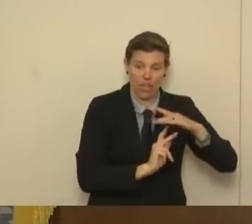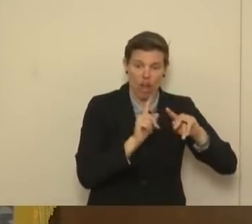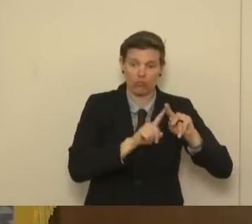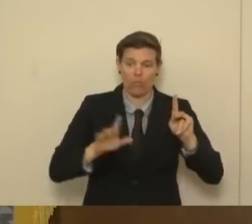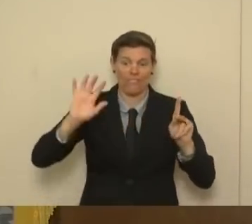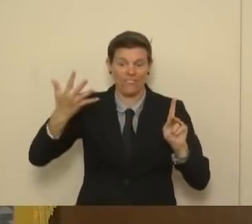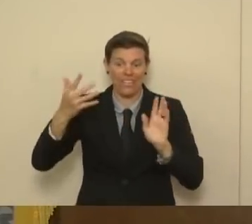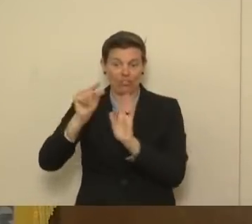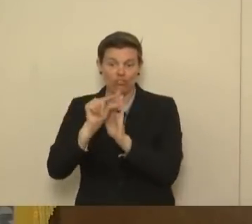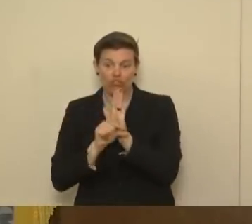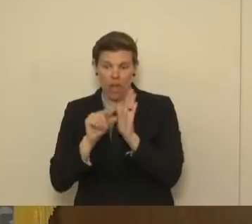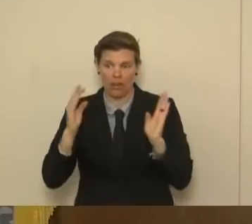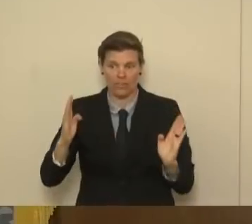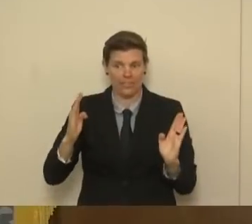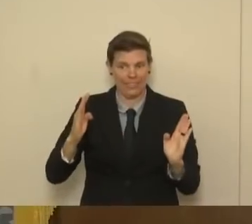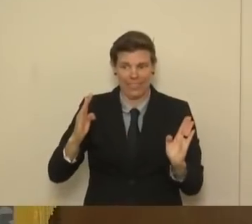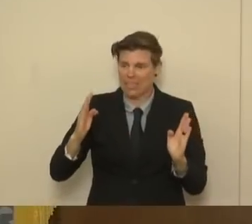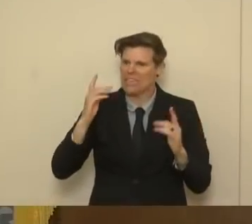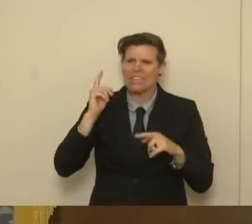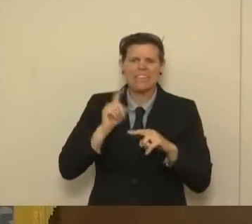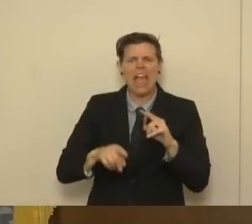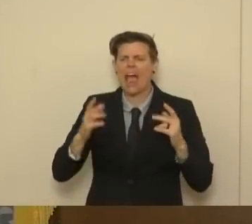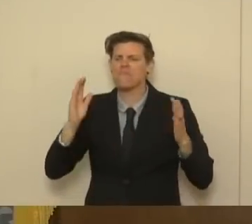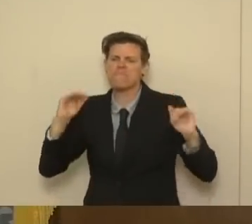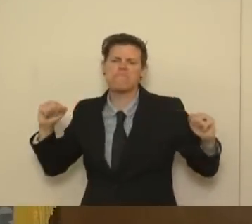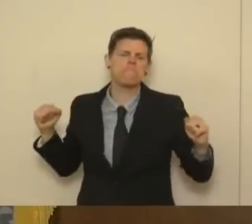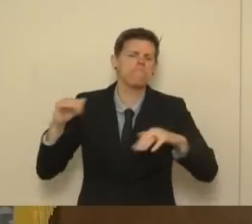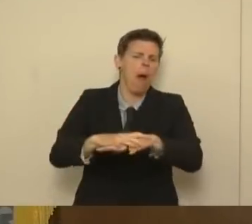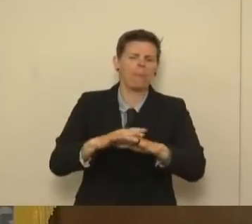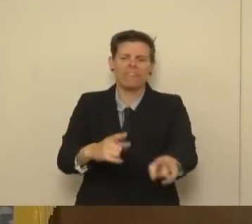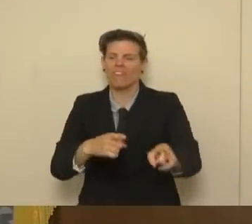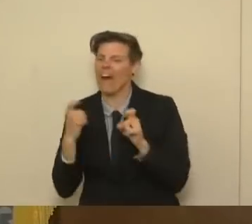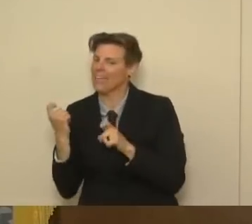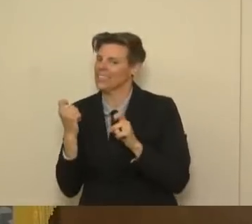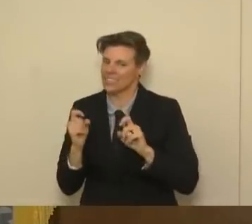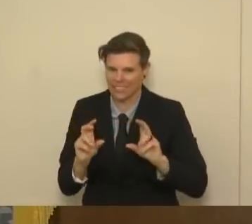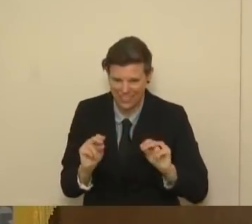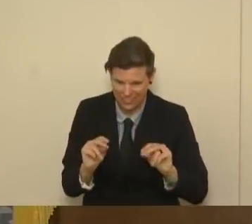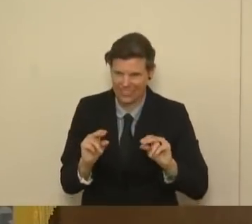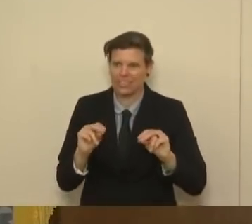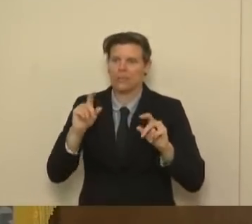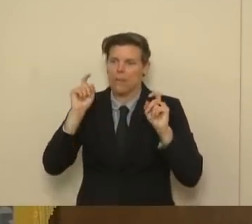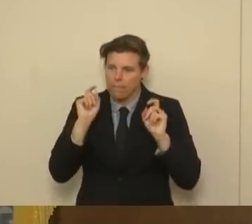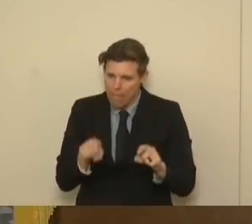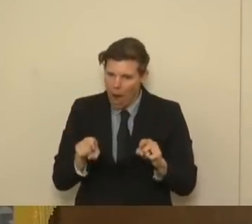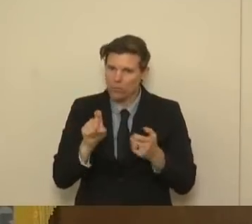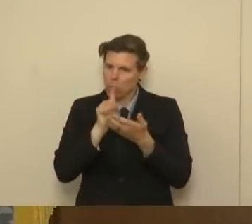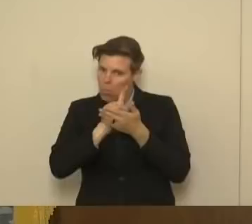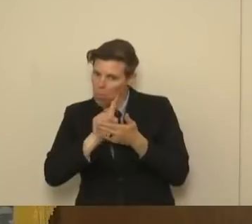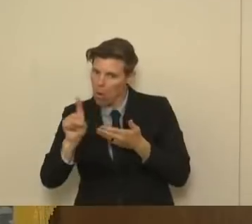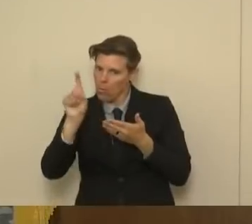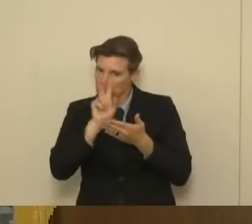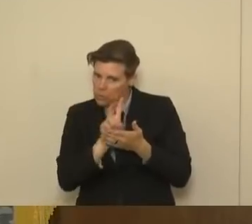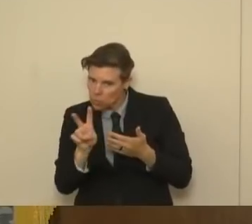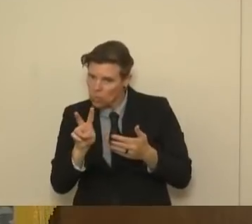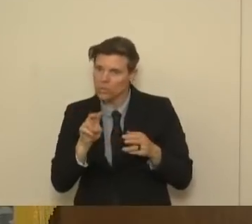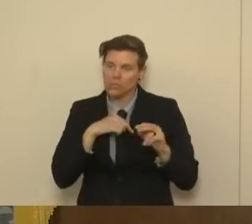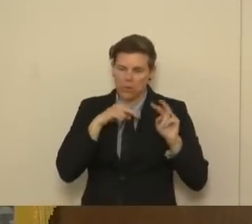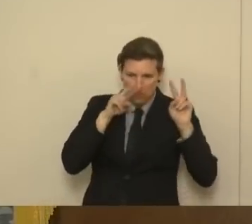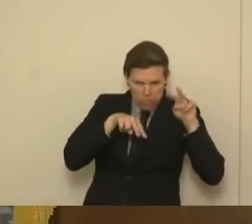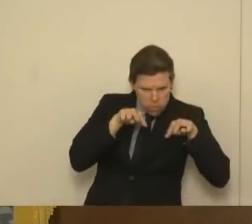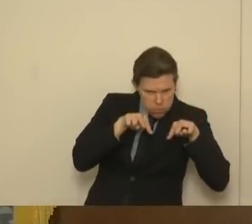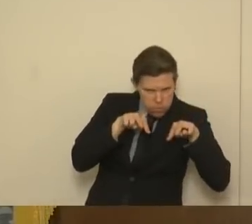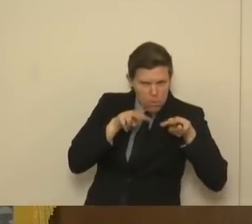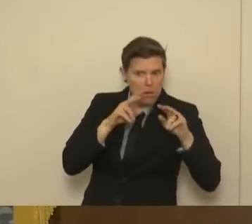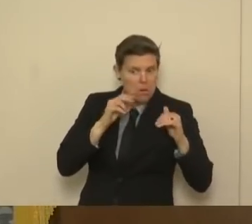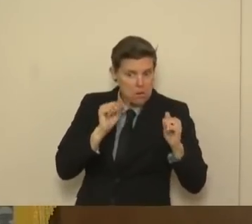to manage that. We cannot afford to expose one